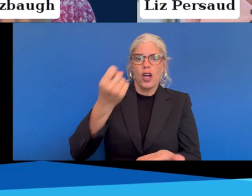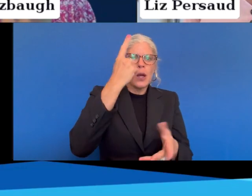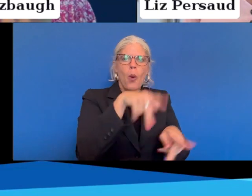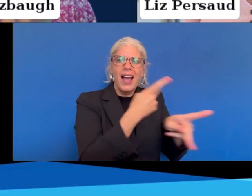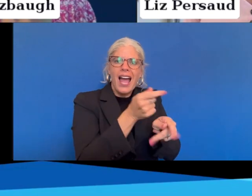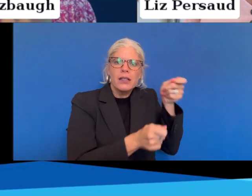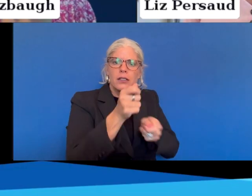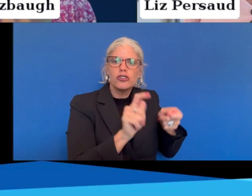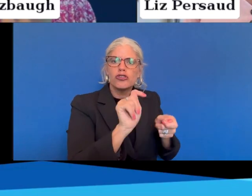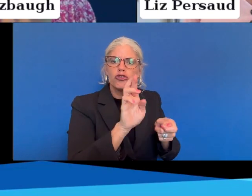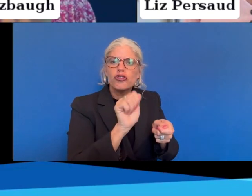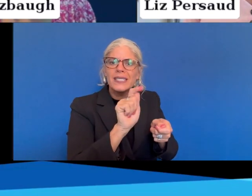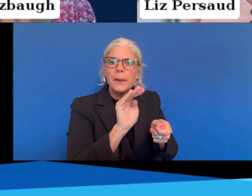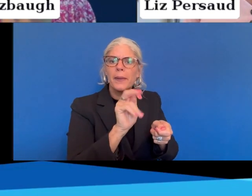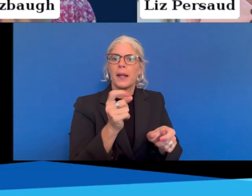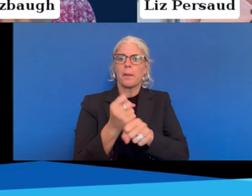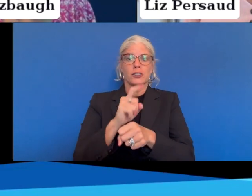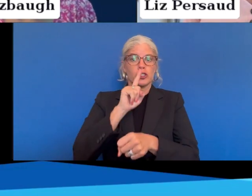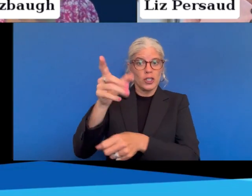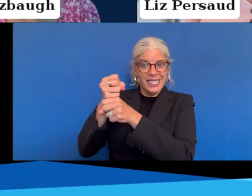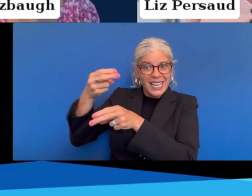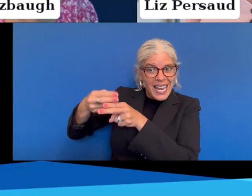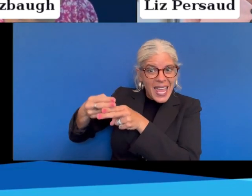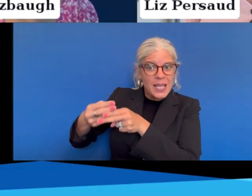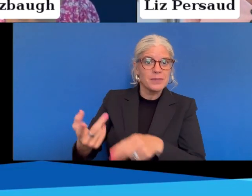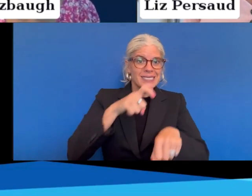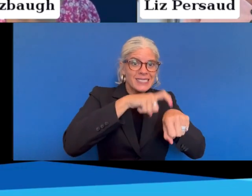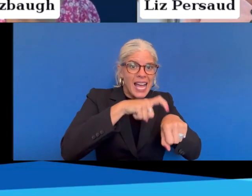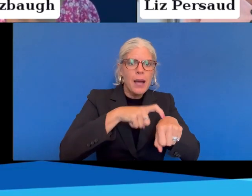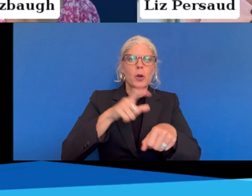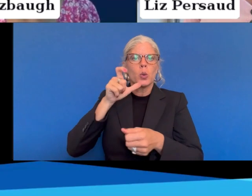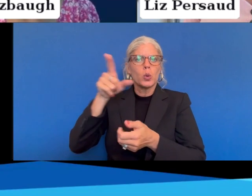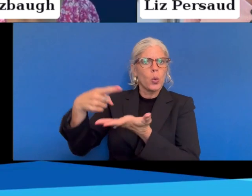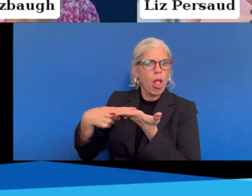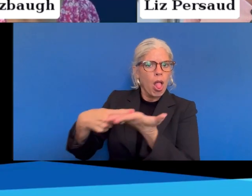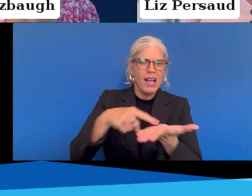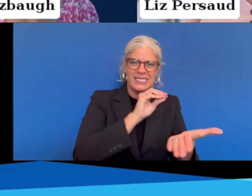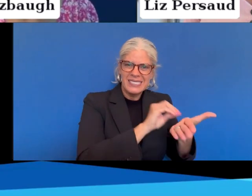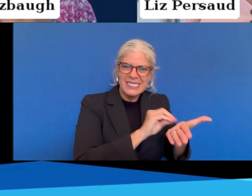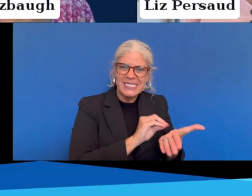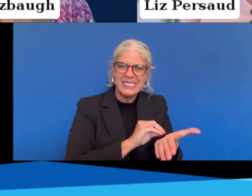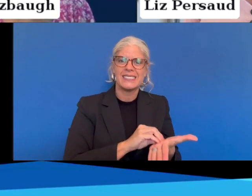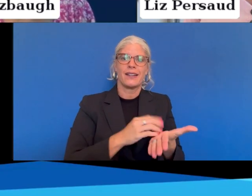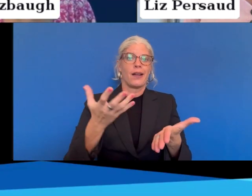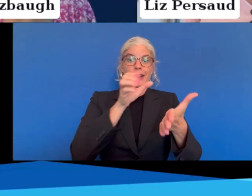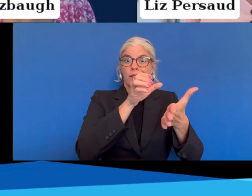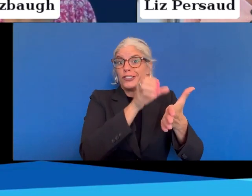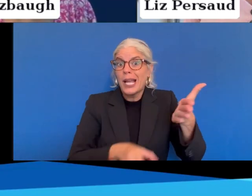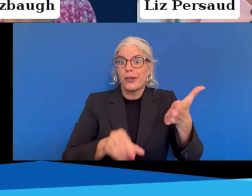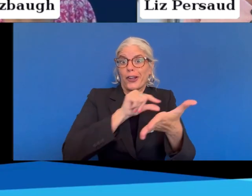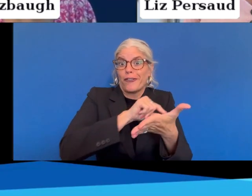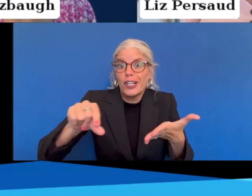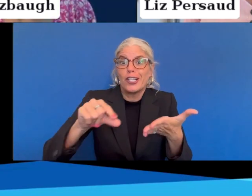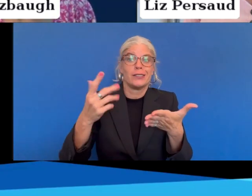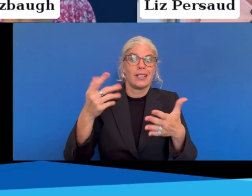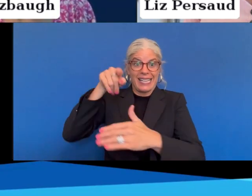don't necessarily understand, making sure that there's the right people there to help you, understanding what